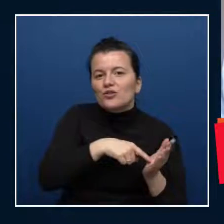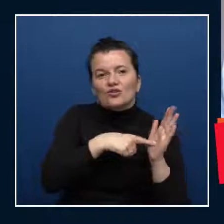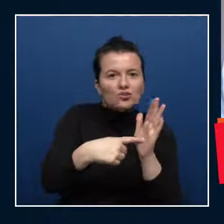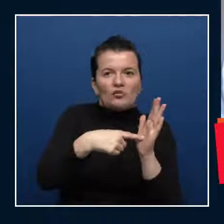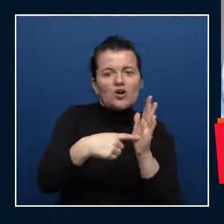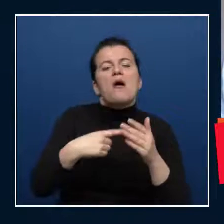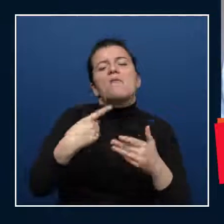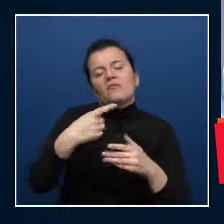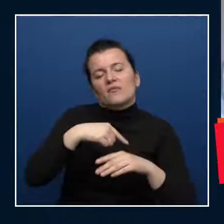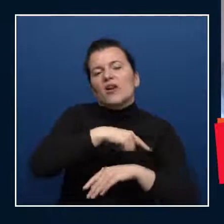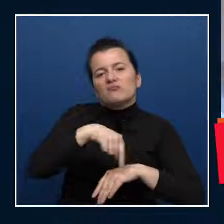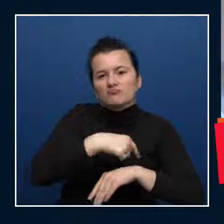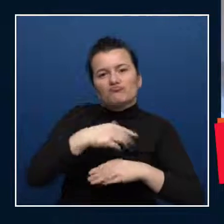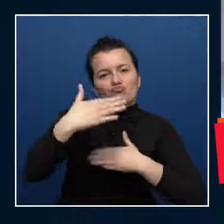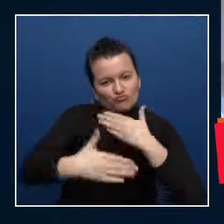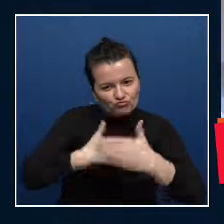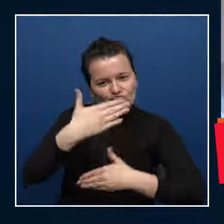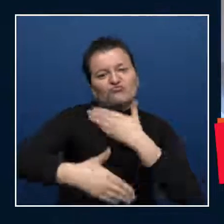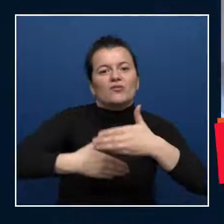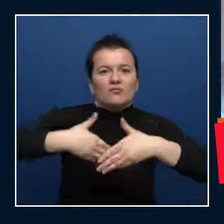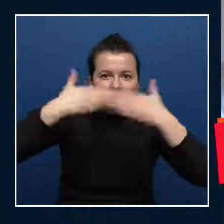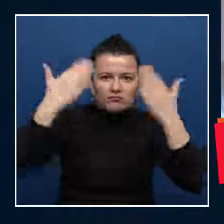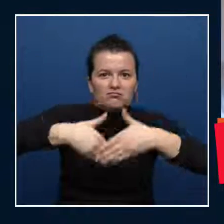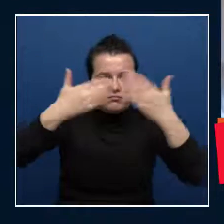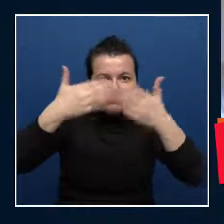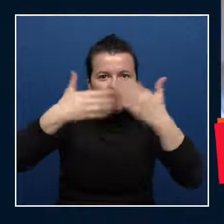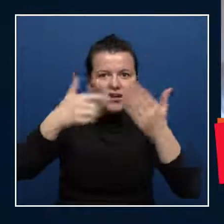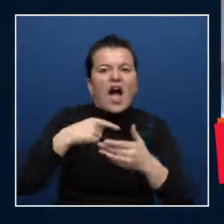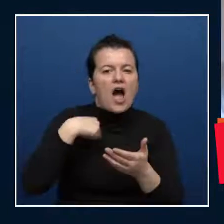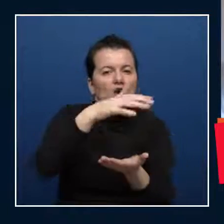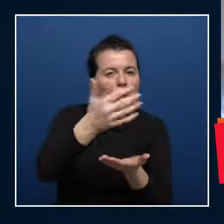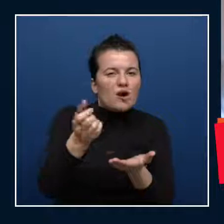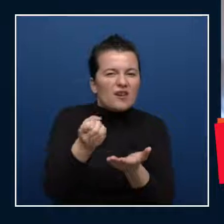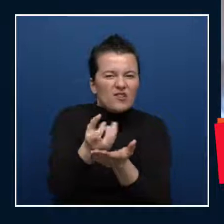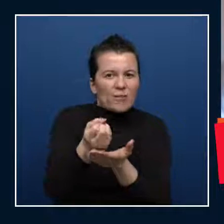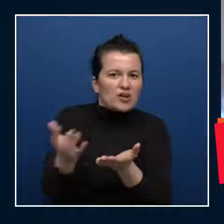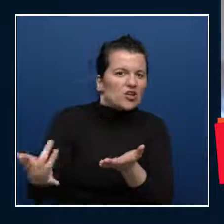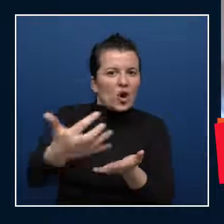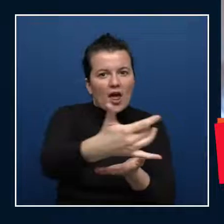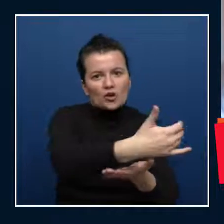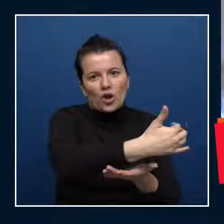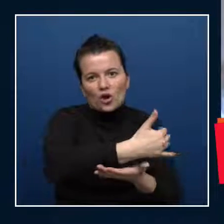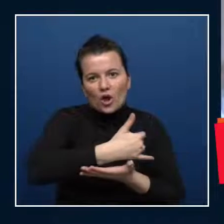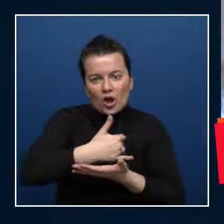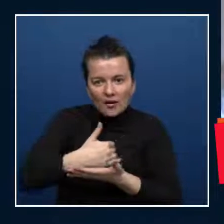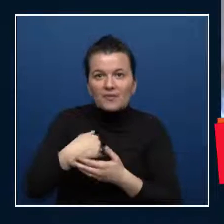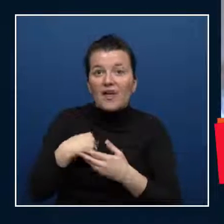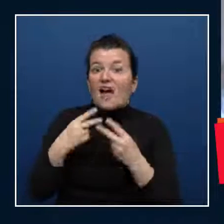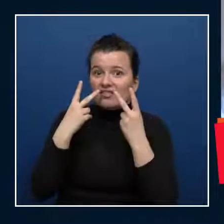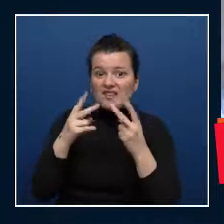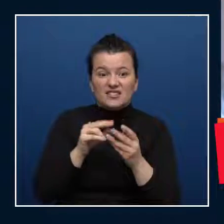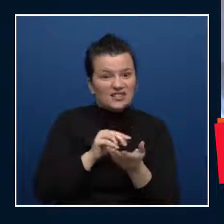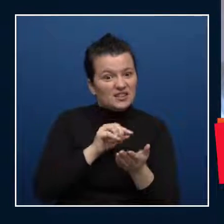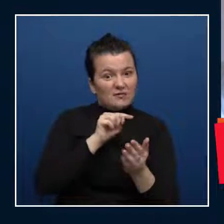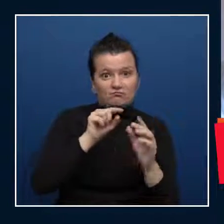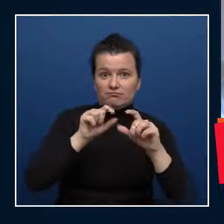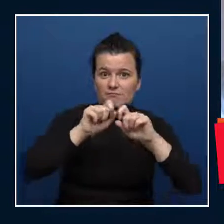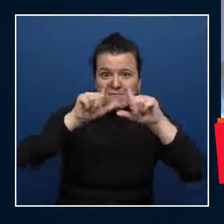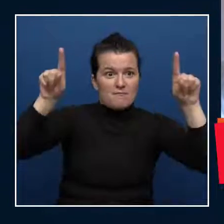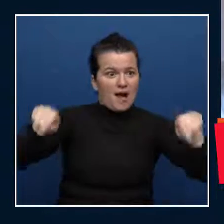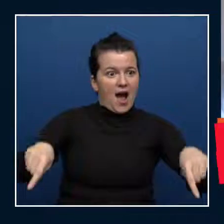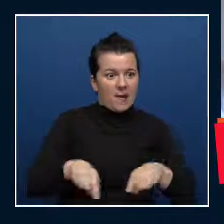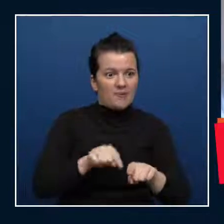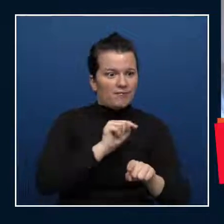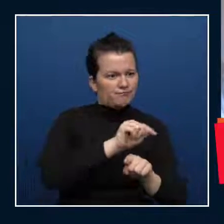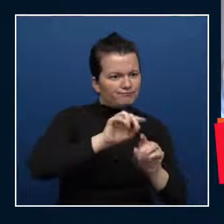ran that, you would get the traffic would be much more attuned to where your end users are. I just love those features in Traffic Manager,